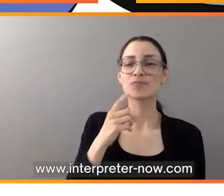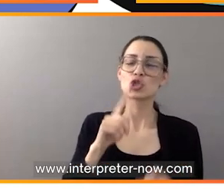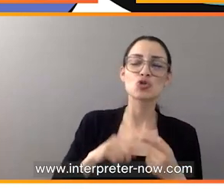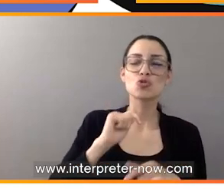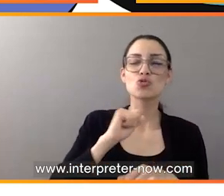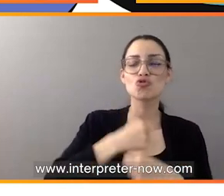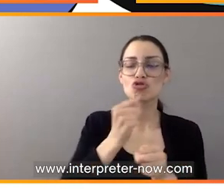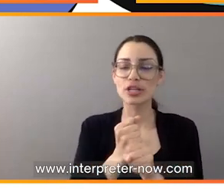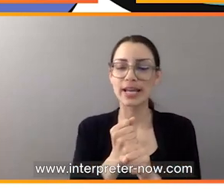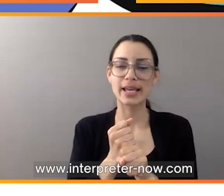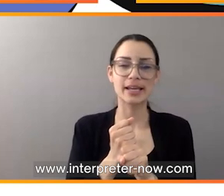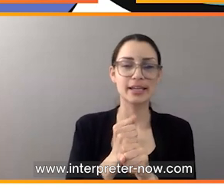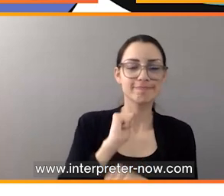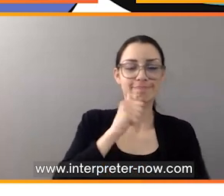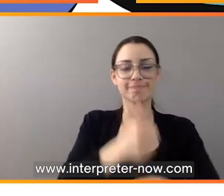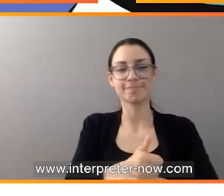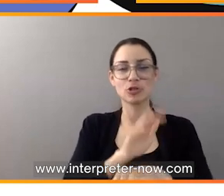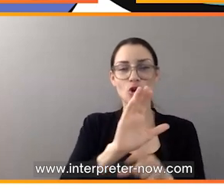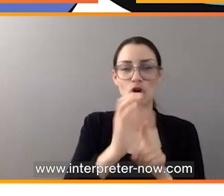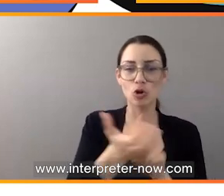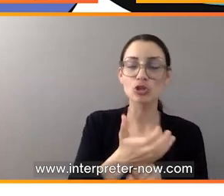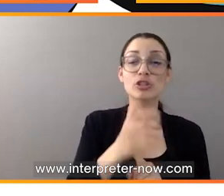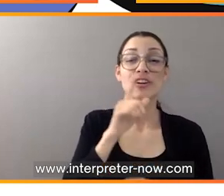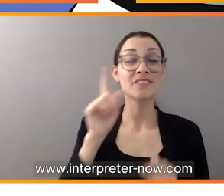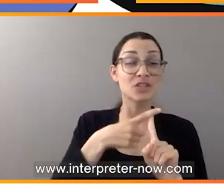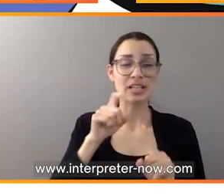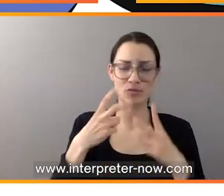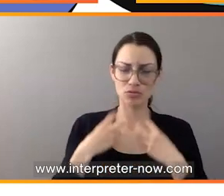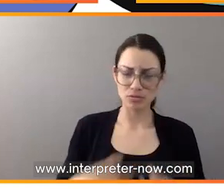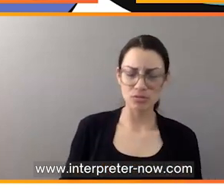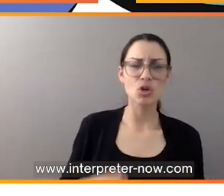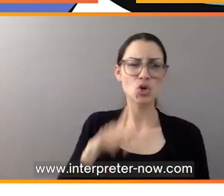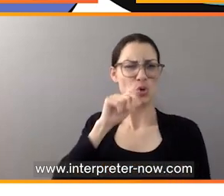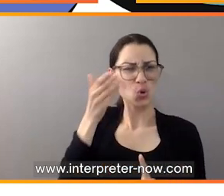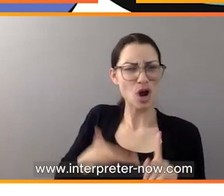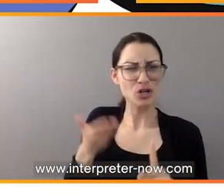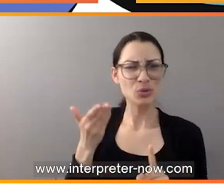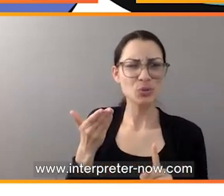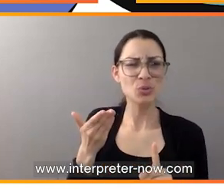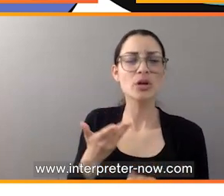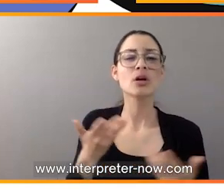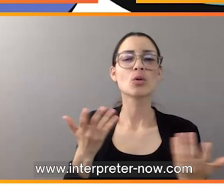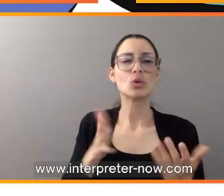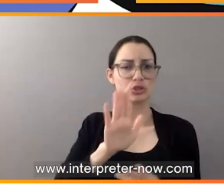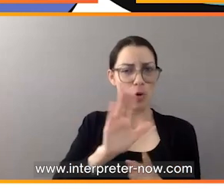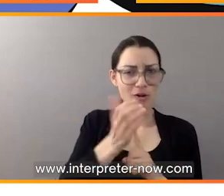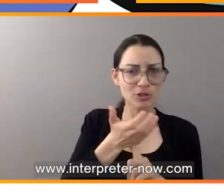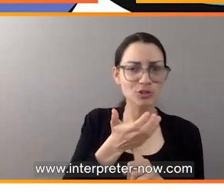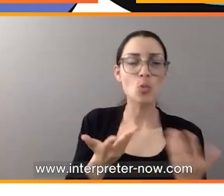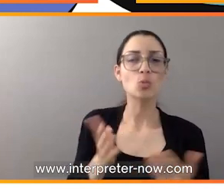you are. You know, who are you and what are your key values? You know, and when you think about